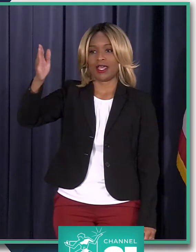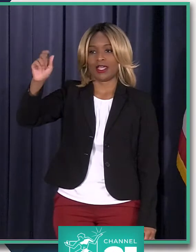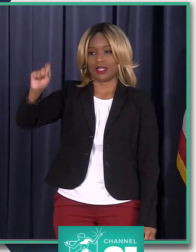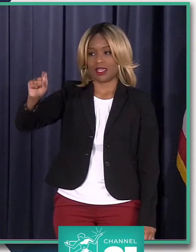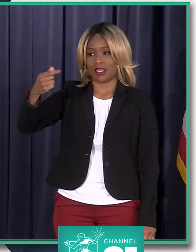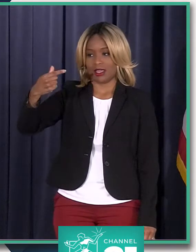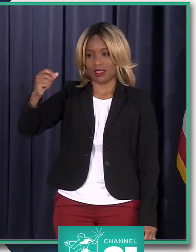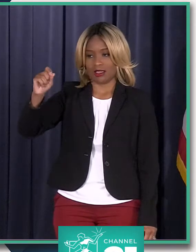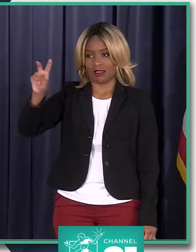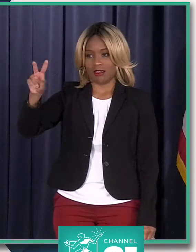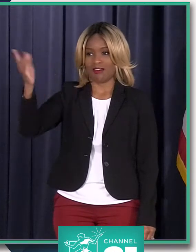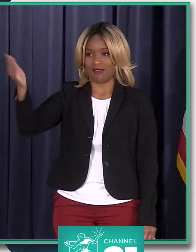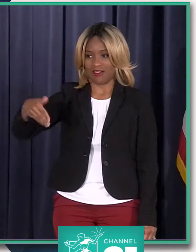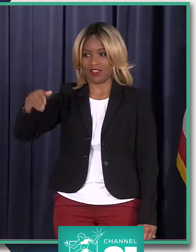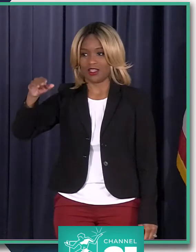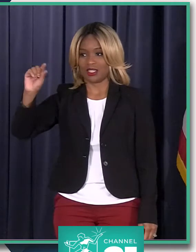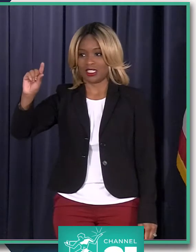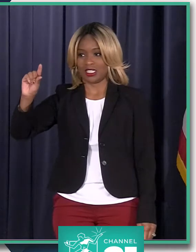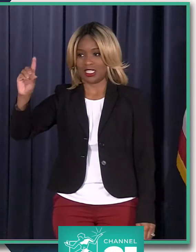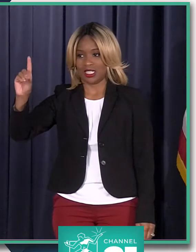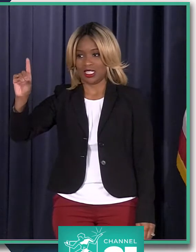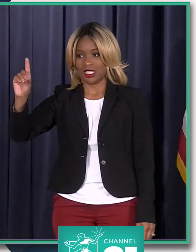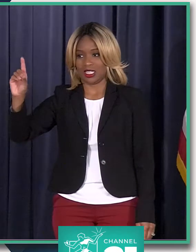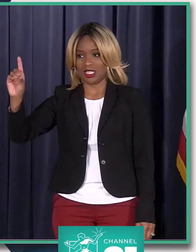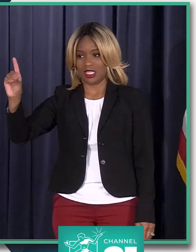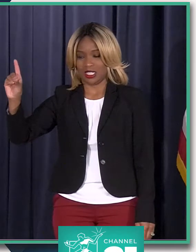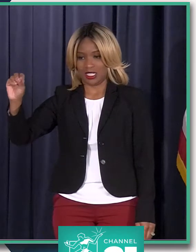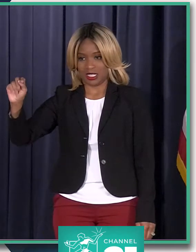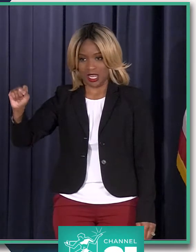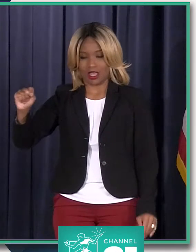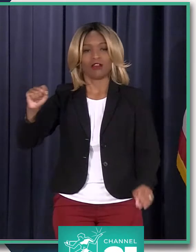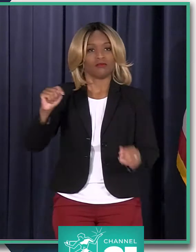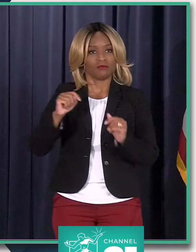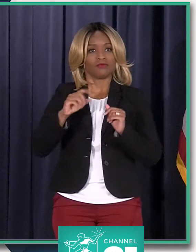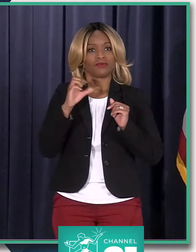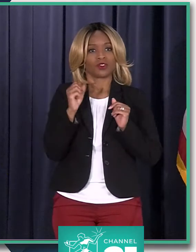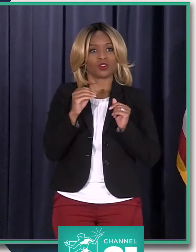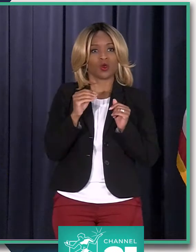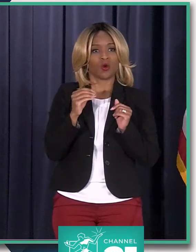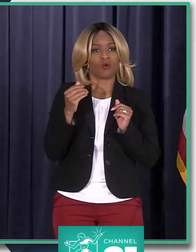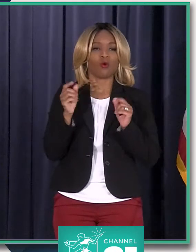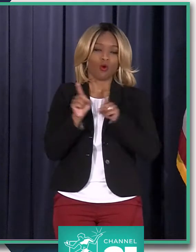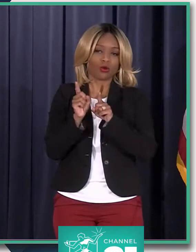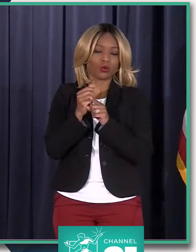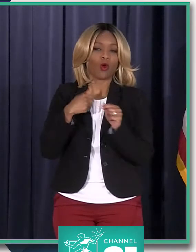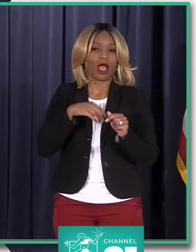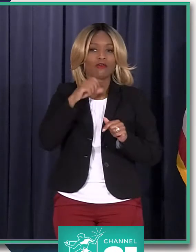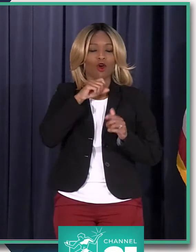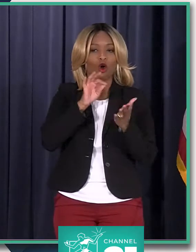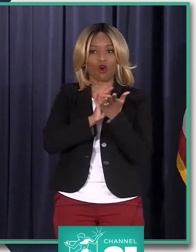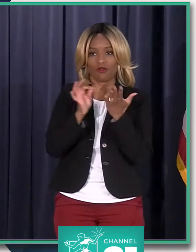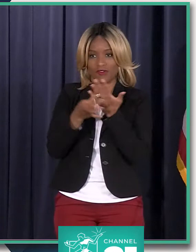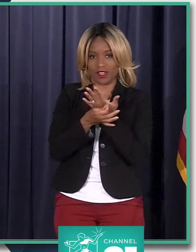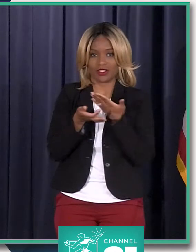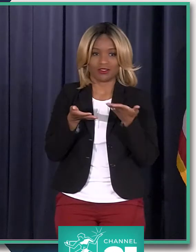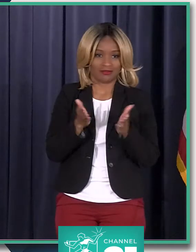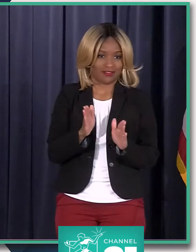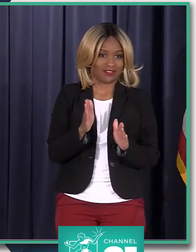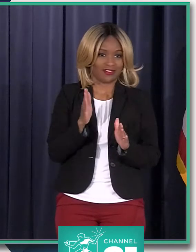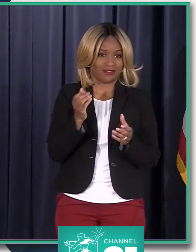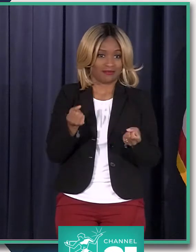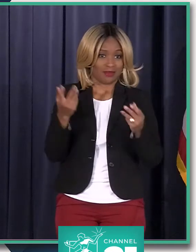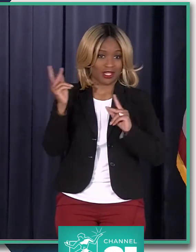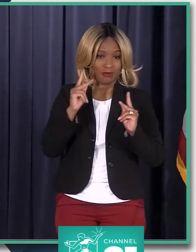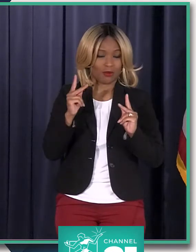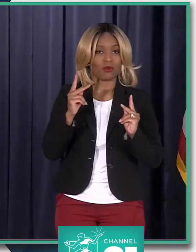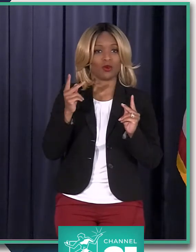www.detroitmi.gov/DDOT. In addition to the transit app, and we have the old-fashioned way. I know a lot of people are looking for